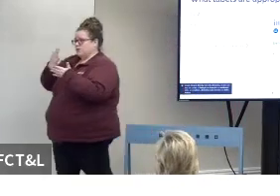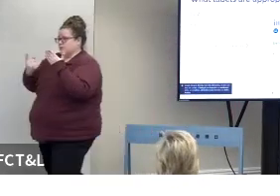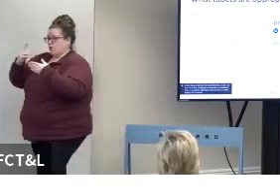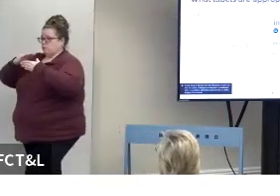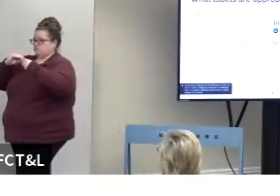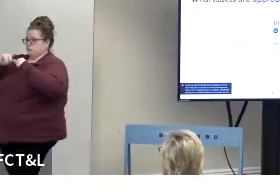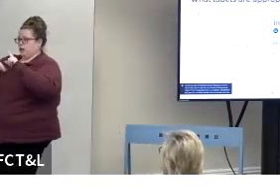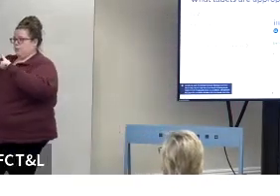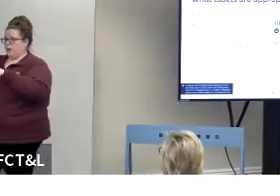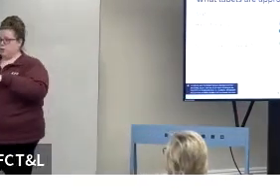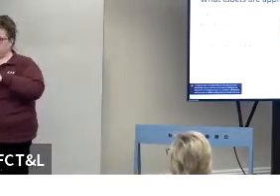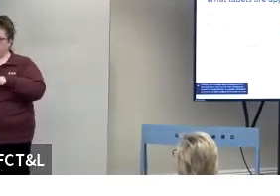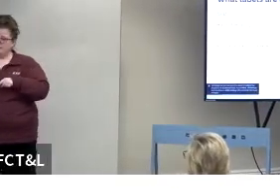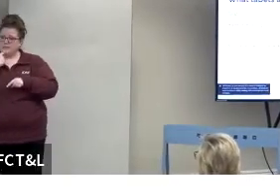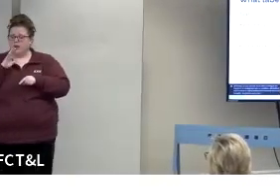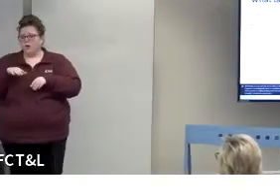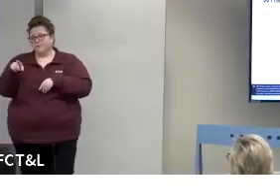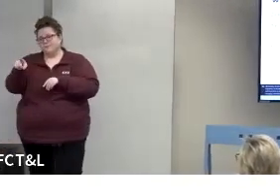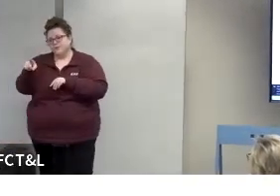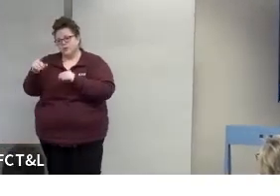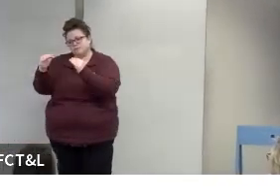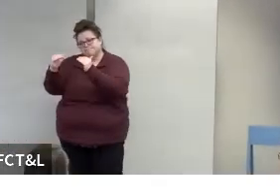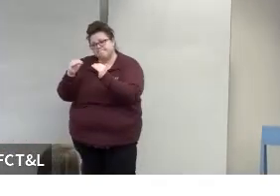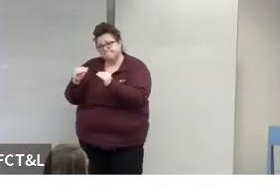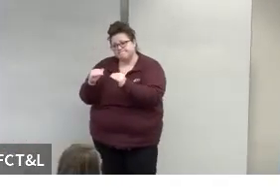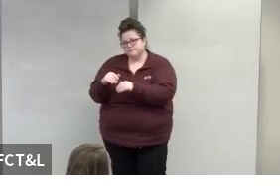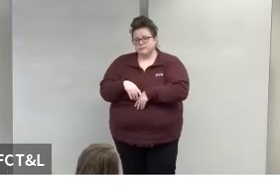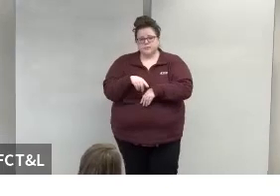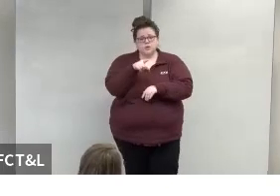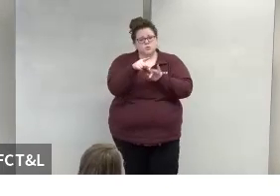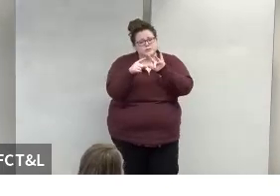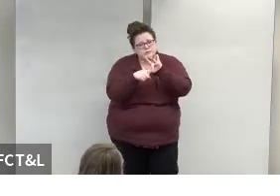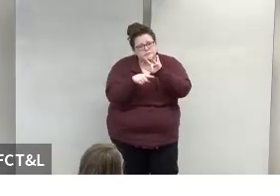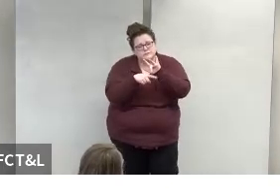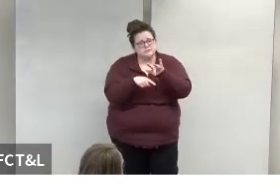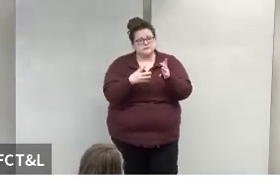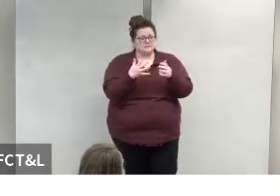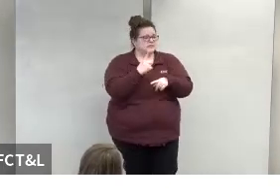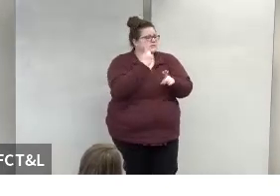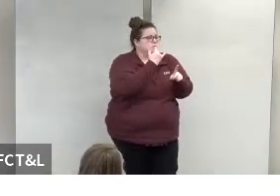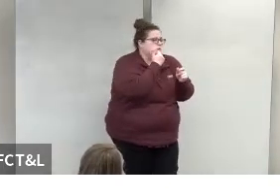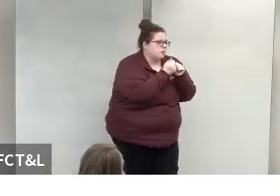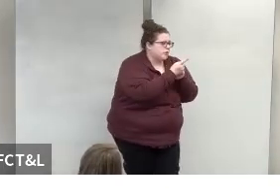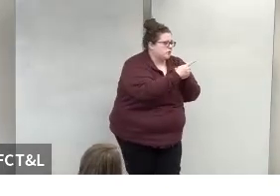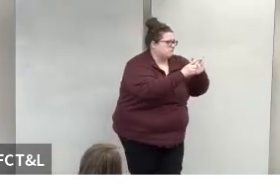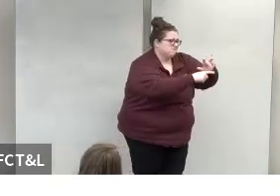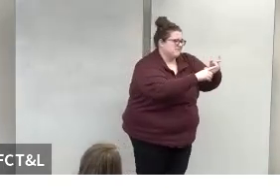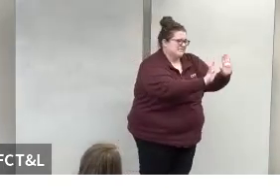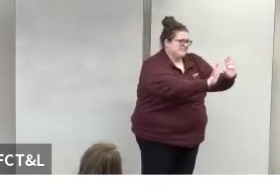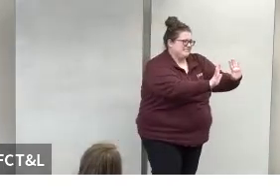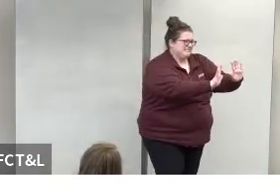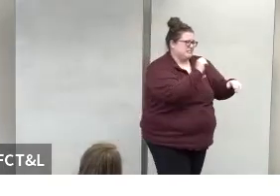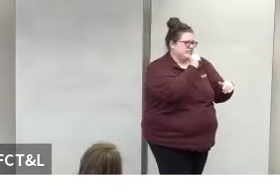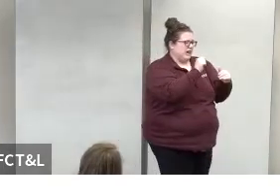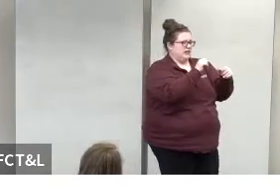structural integrity. Would you want someone to describe you in that way? You know, oh, you know, you're less than, you're in a weakened state, you're lacking,